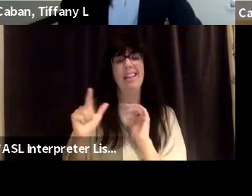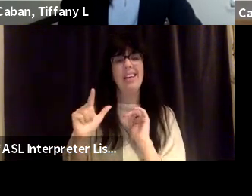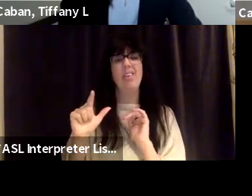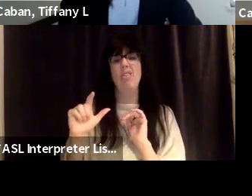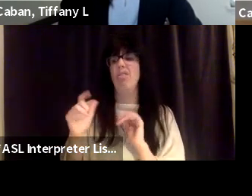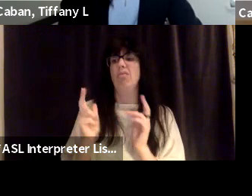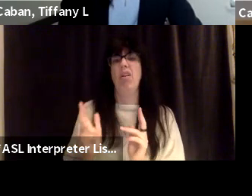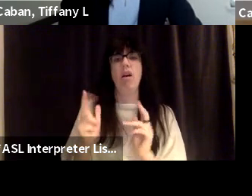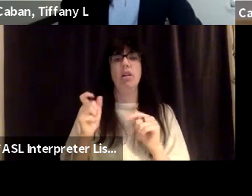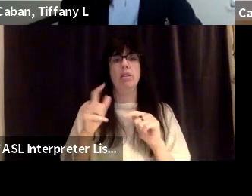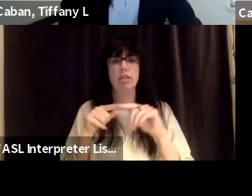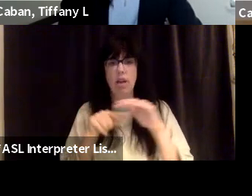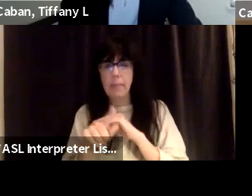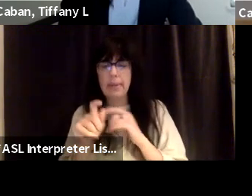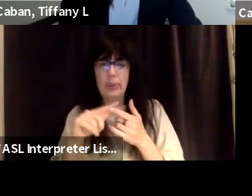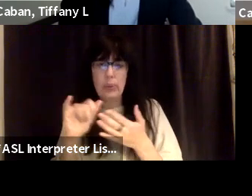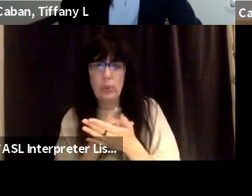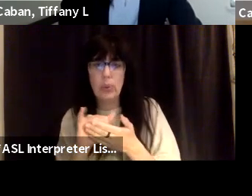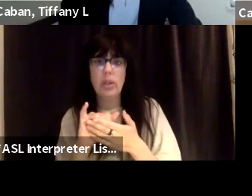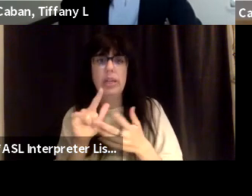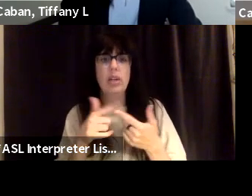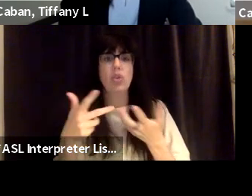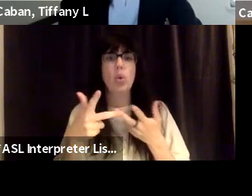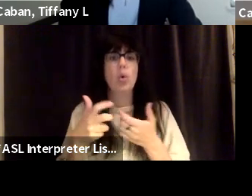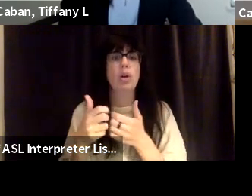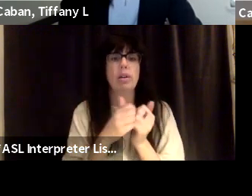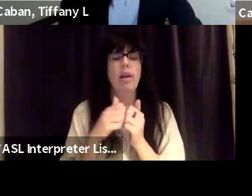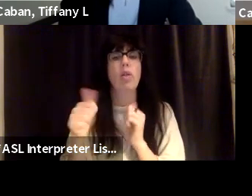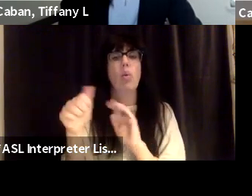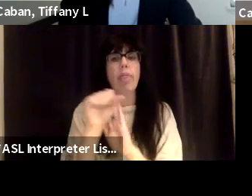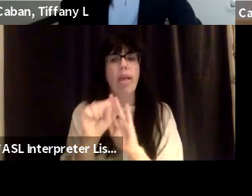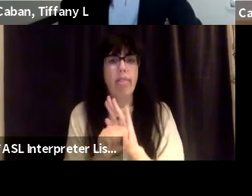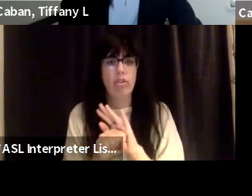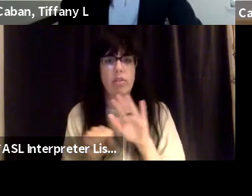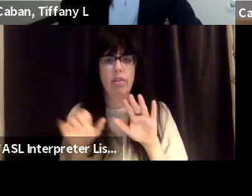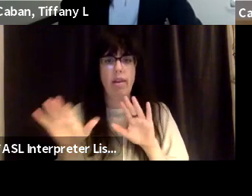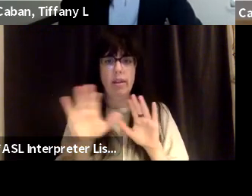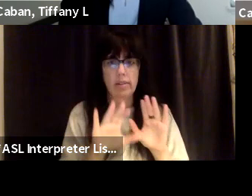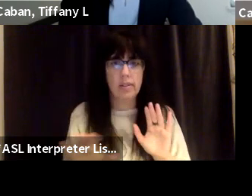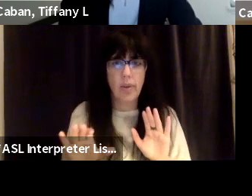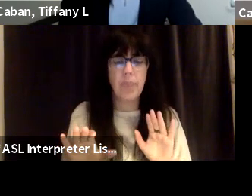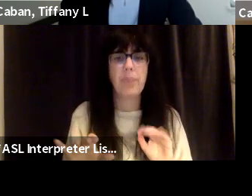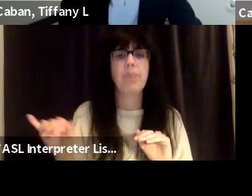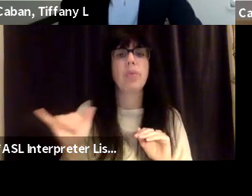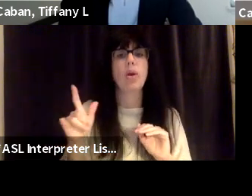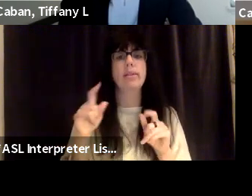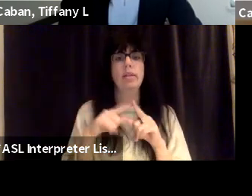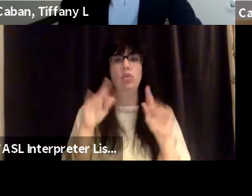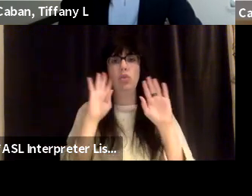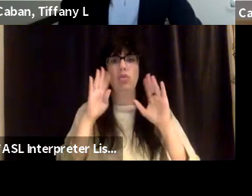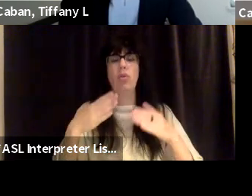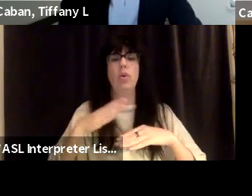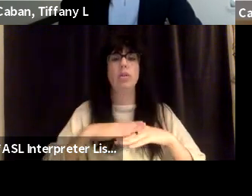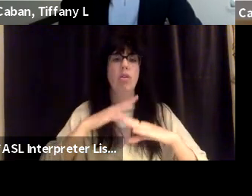other states to combat that. We have to work on multiple levels. We also need to focus on prevention. A lot of